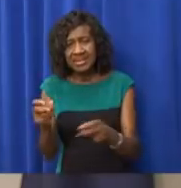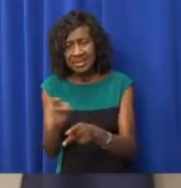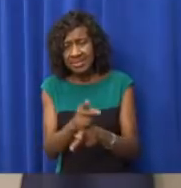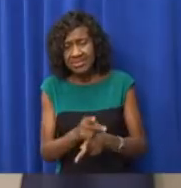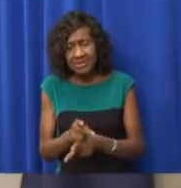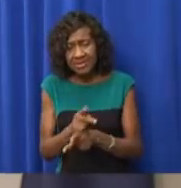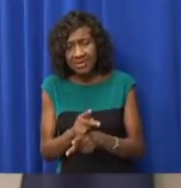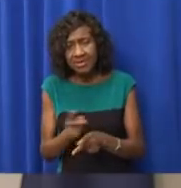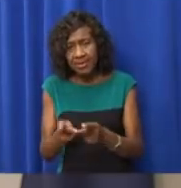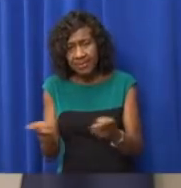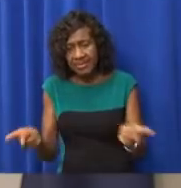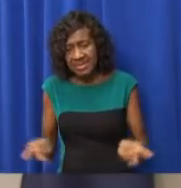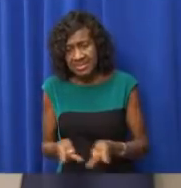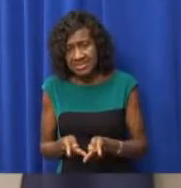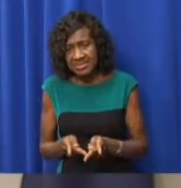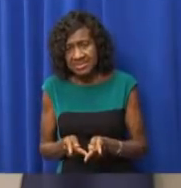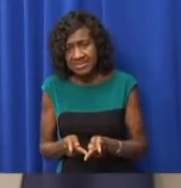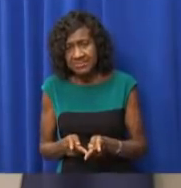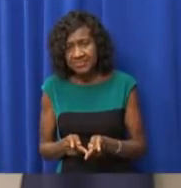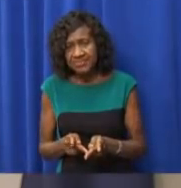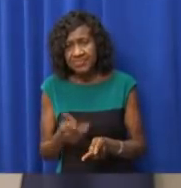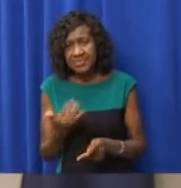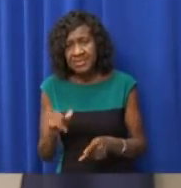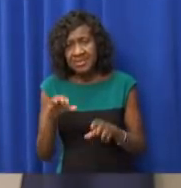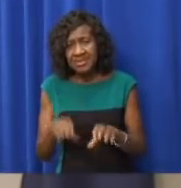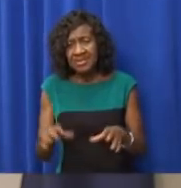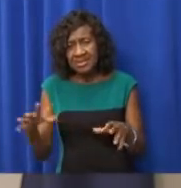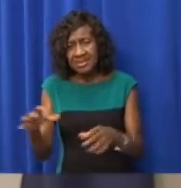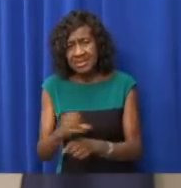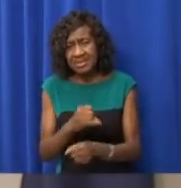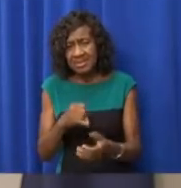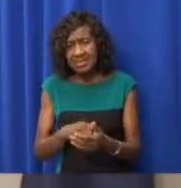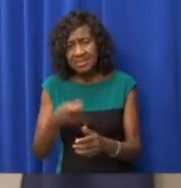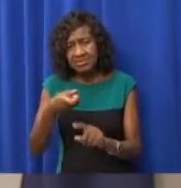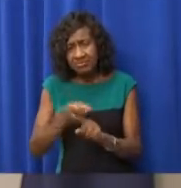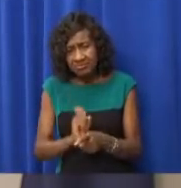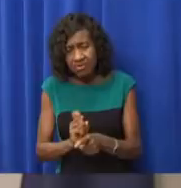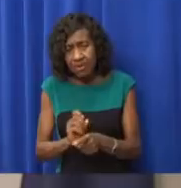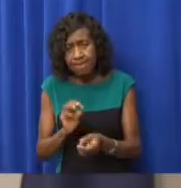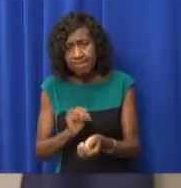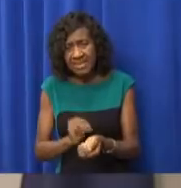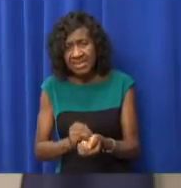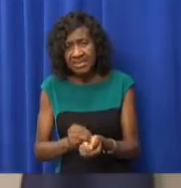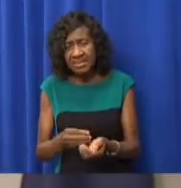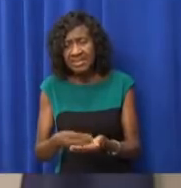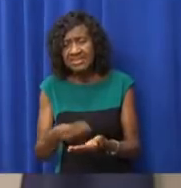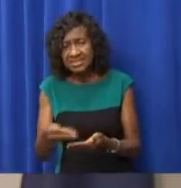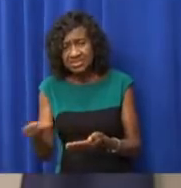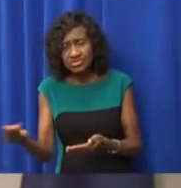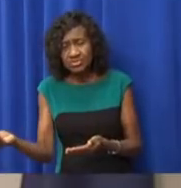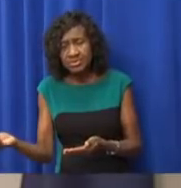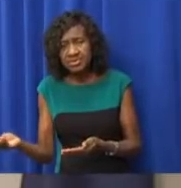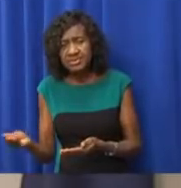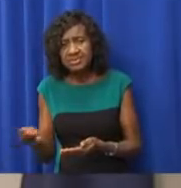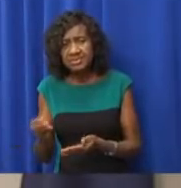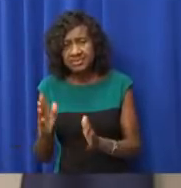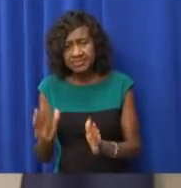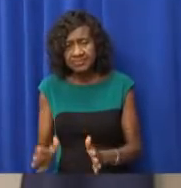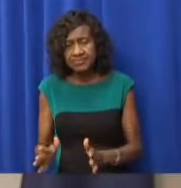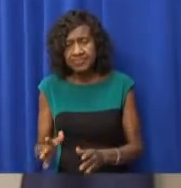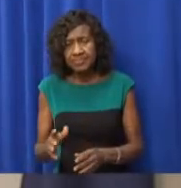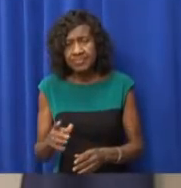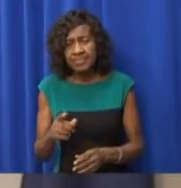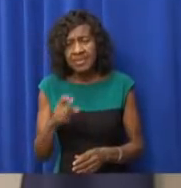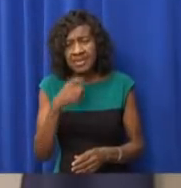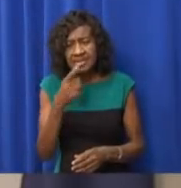be obtained from several of the local medical supply distributors. These measures are required to assist with the